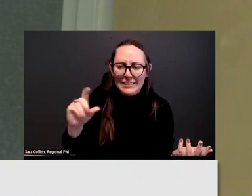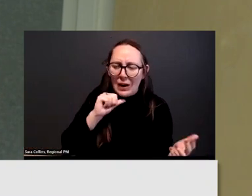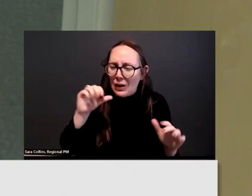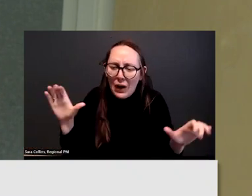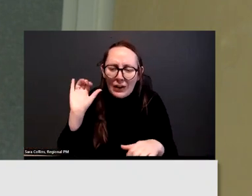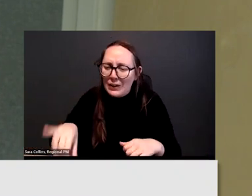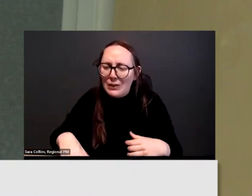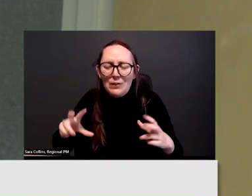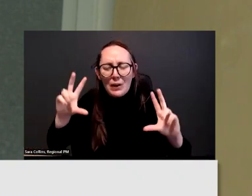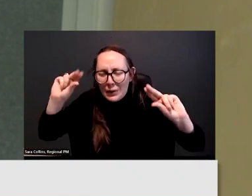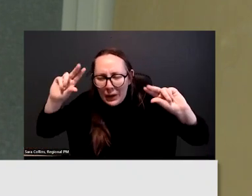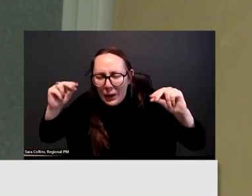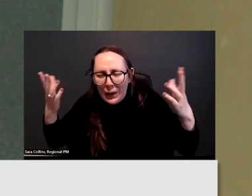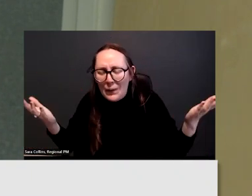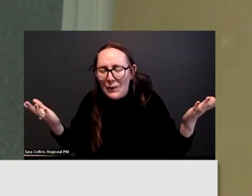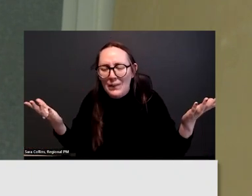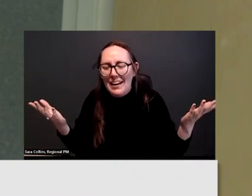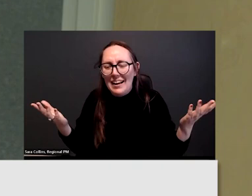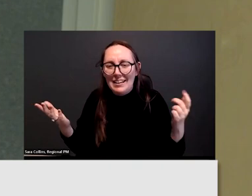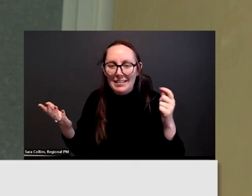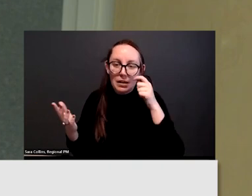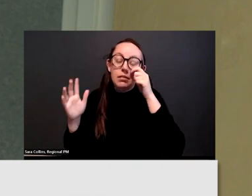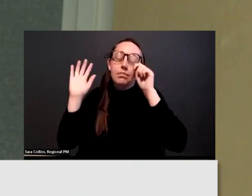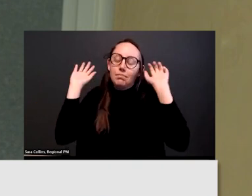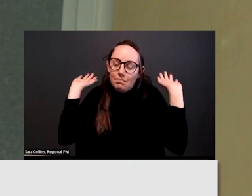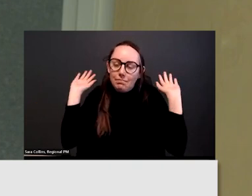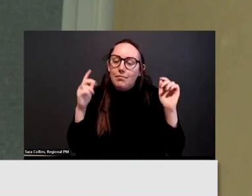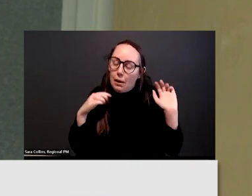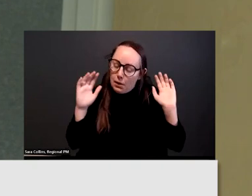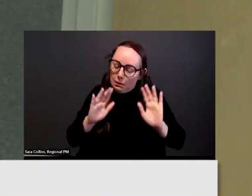in any case, I'll refrain.